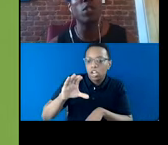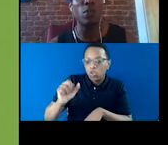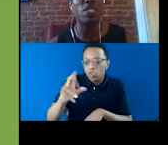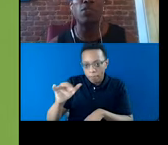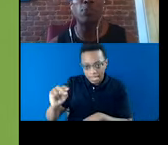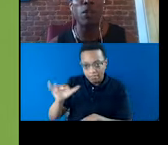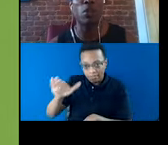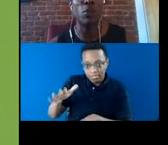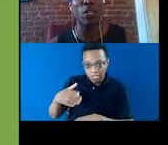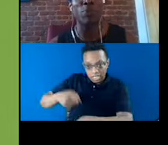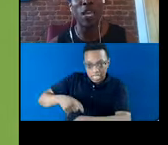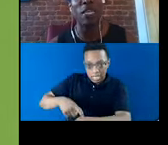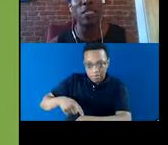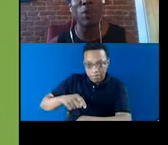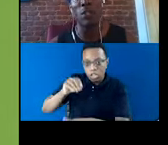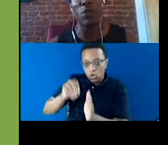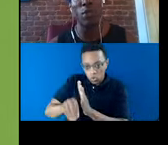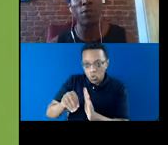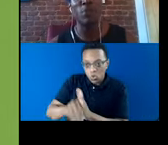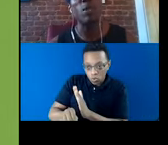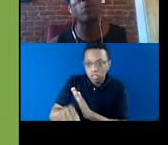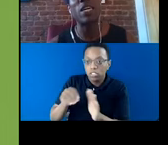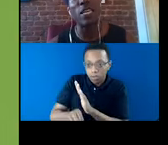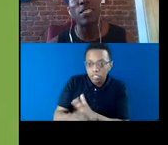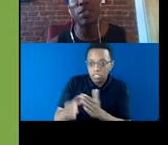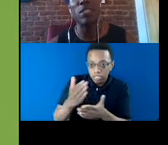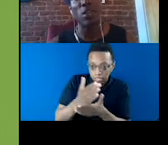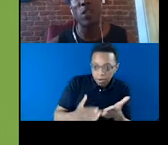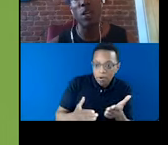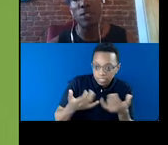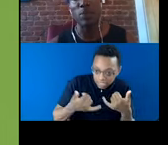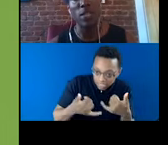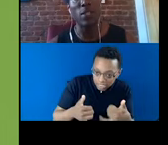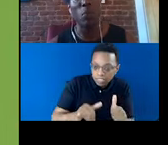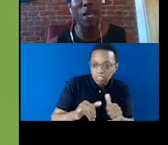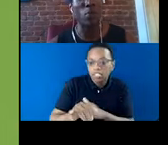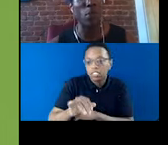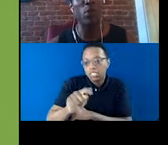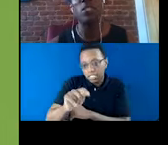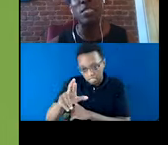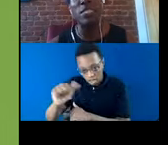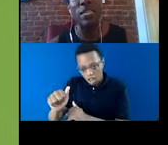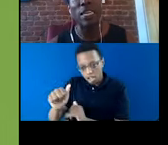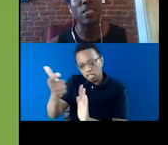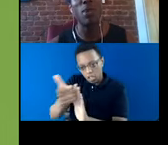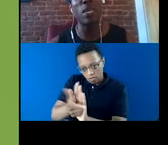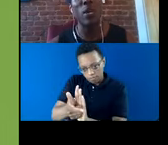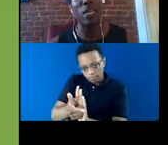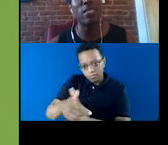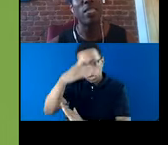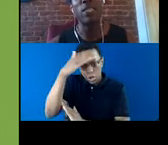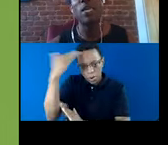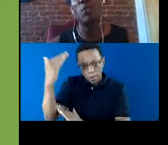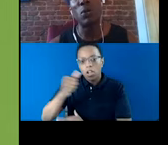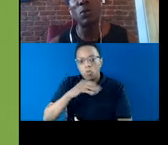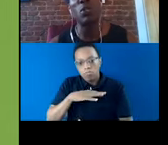And New Orleans was definitely part of the Caribbean and is part of the Caribbean because of the teen y'all laws. And so Black women were resisting the many